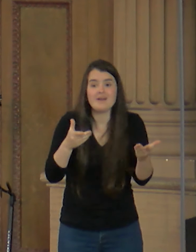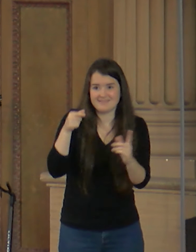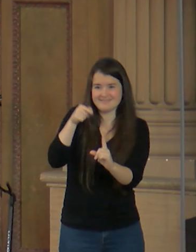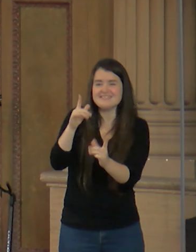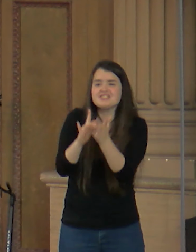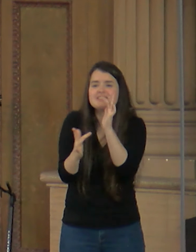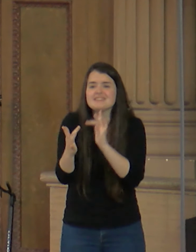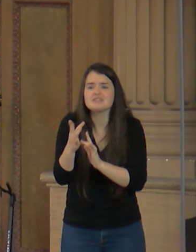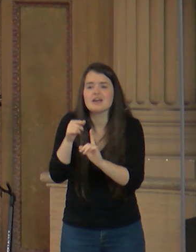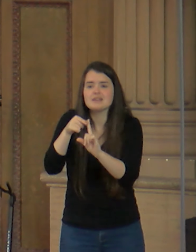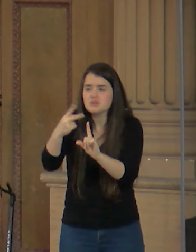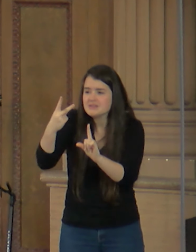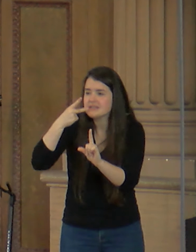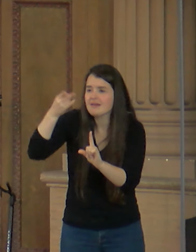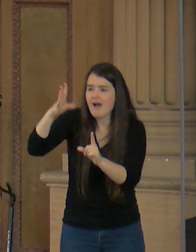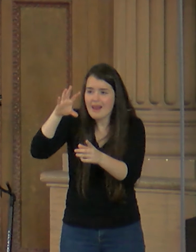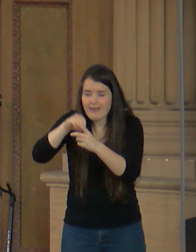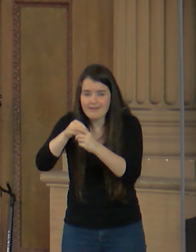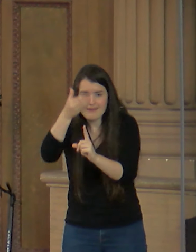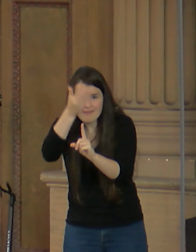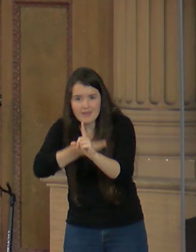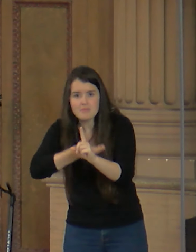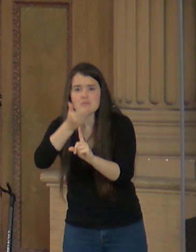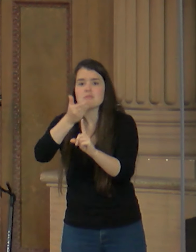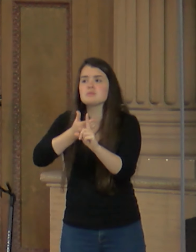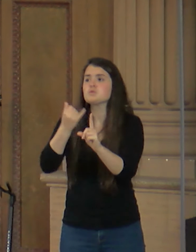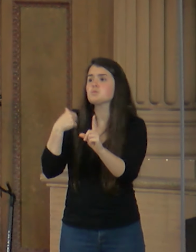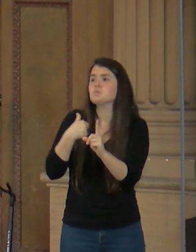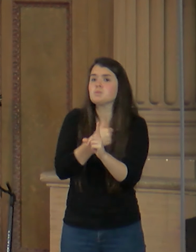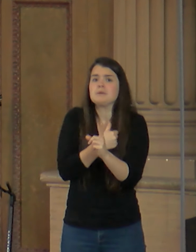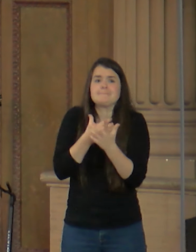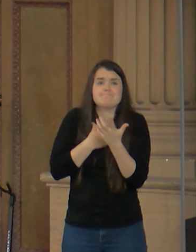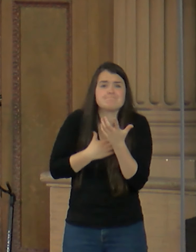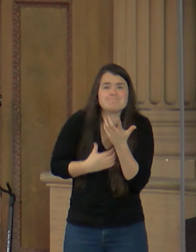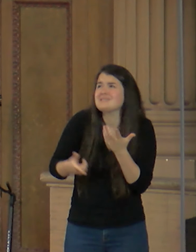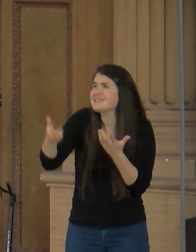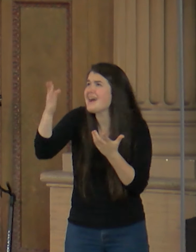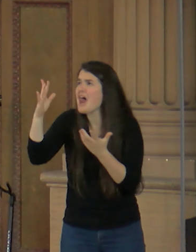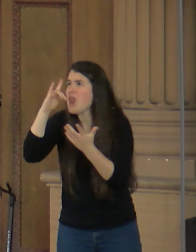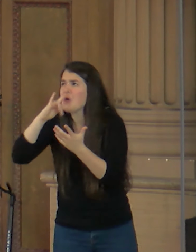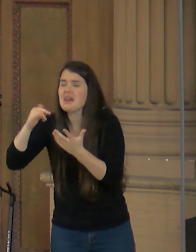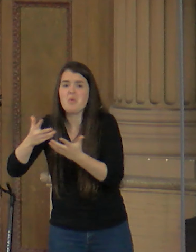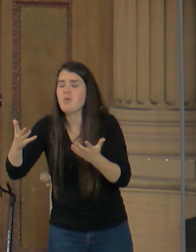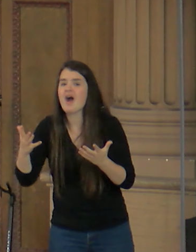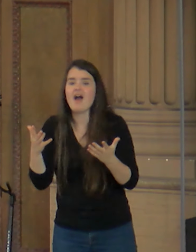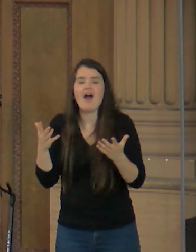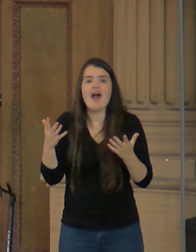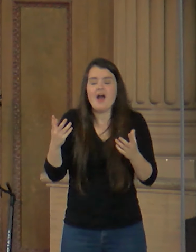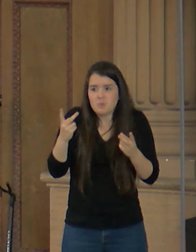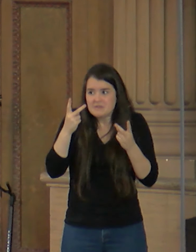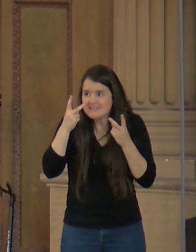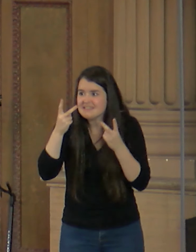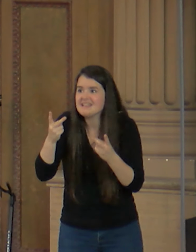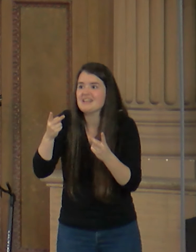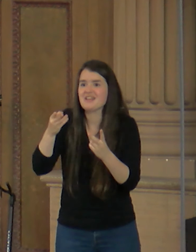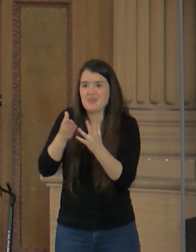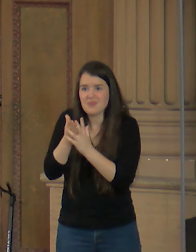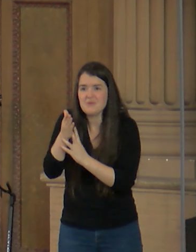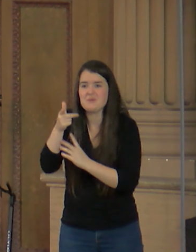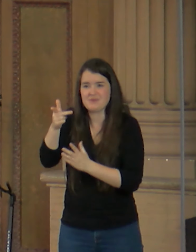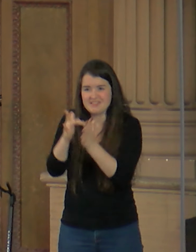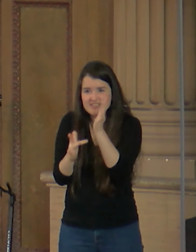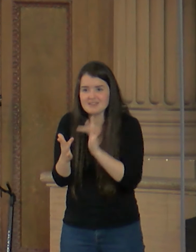the nature of God on him. And so when we want to know what is God like, we can look at him and see it most clearly. And in